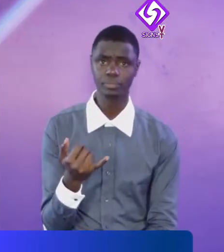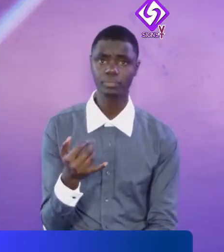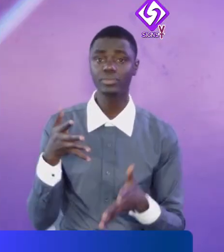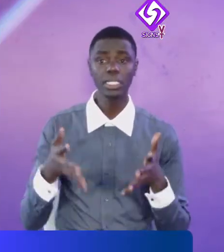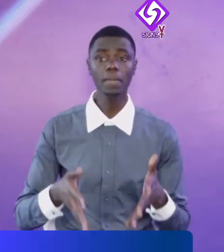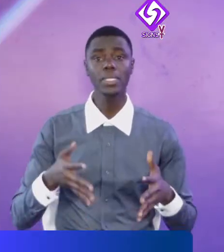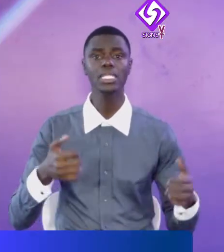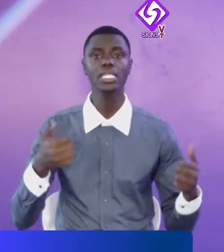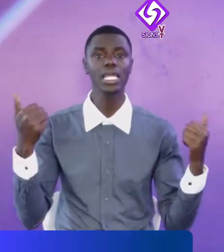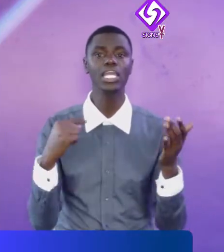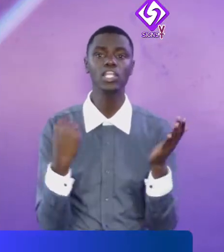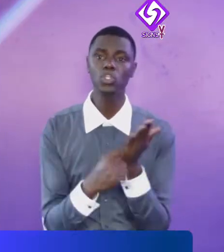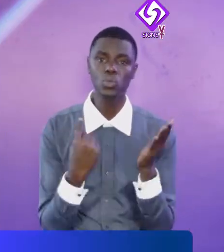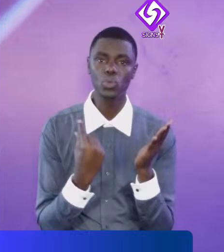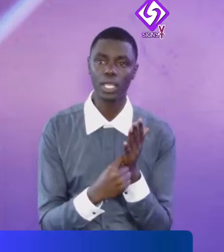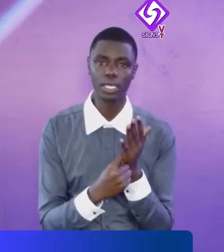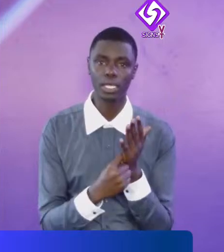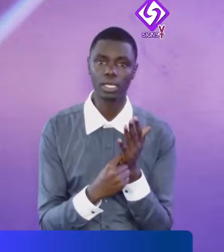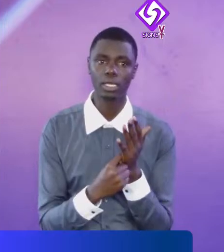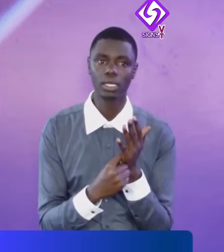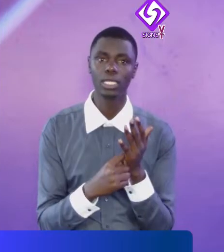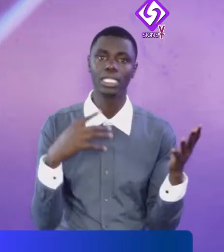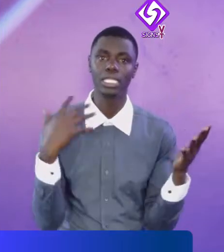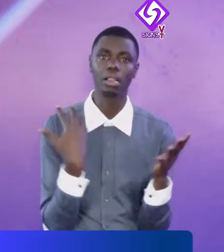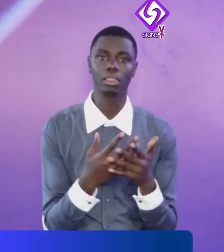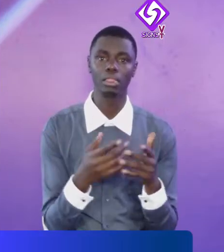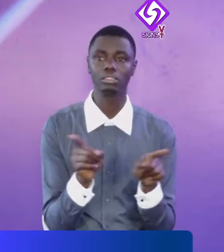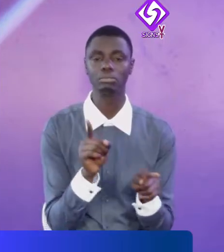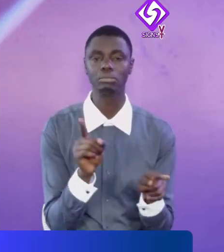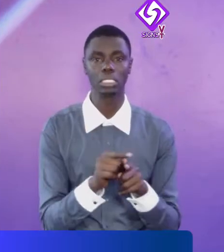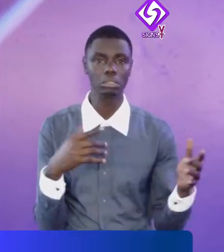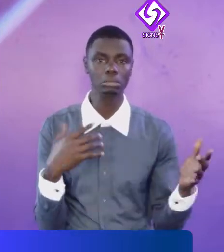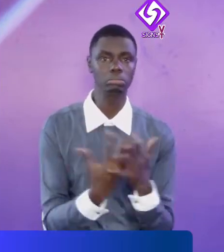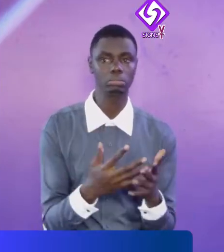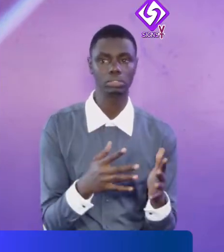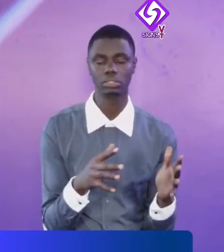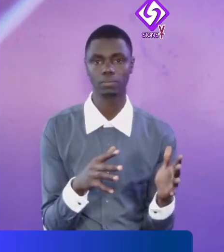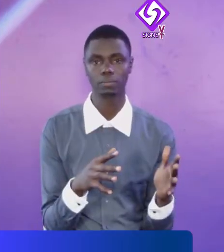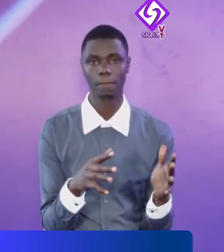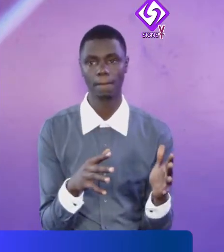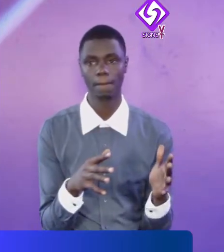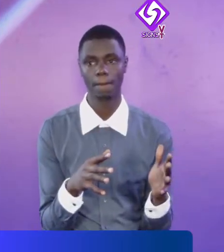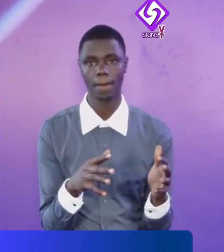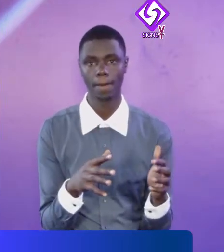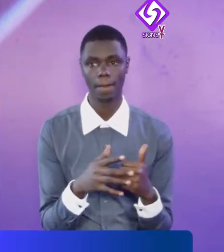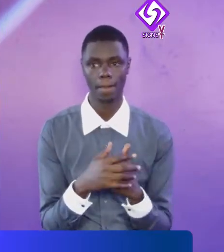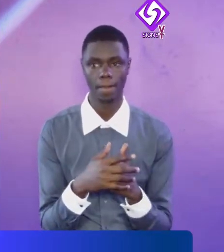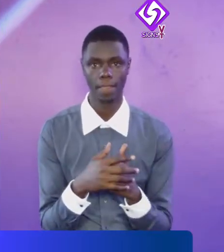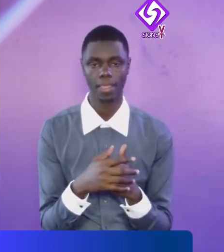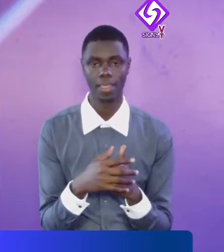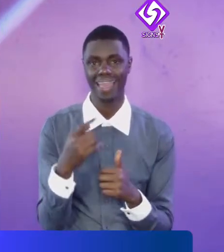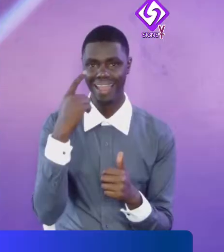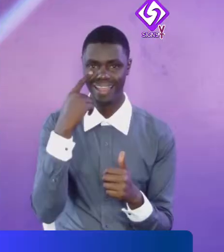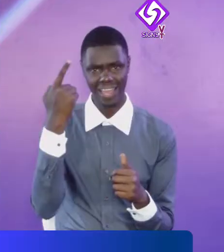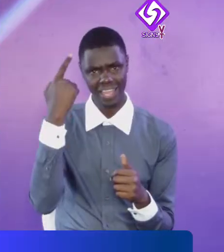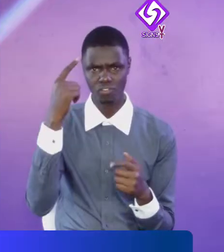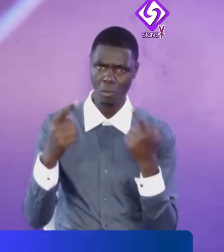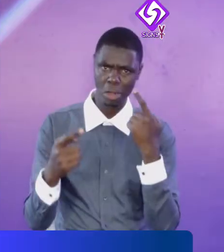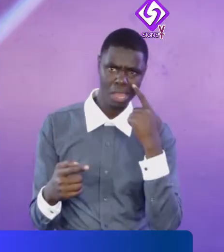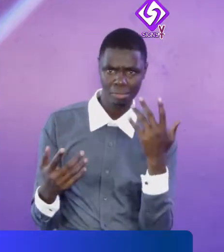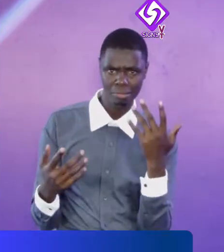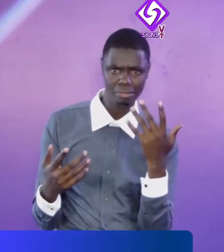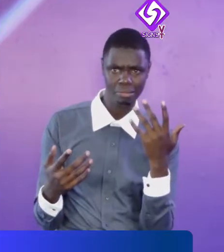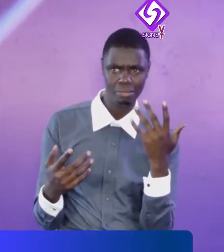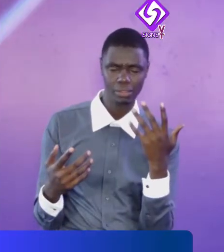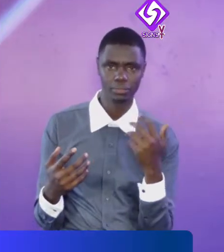immediately any Ugandan walking on the street, I would arrest them and put them in jail. From a biblical point of view, an eye for an eye. No. We You will see all what's lose happening?